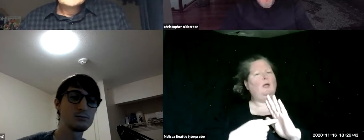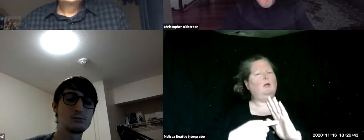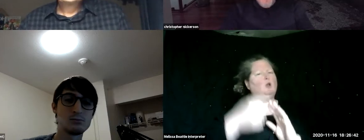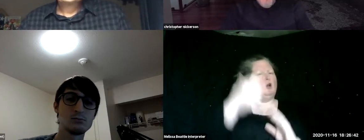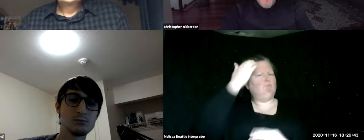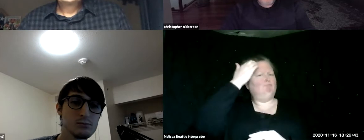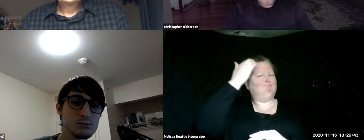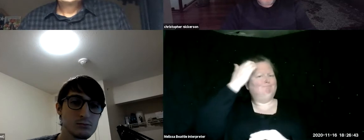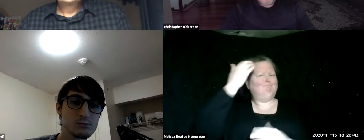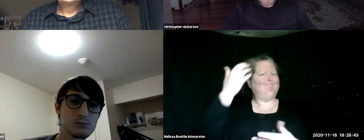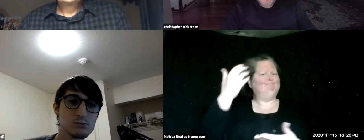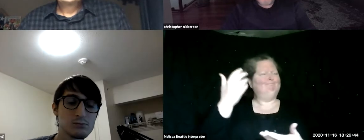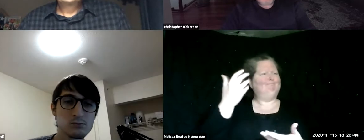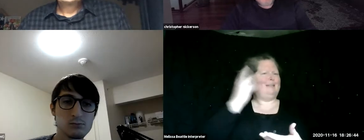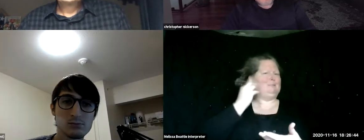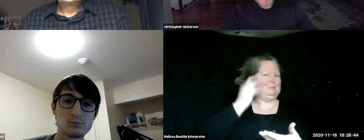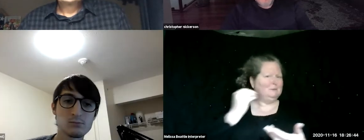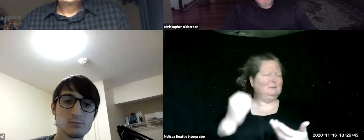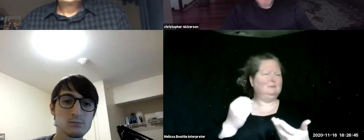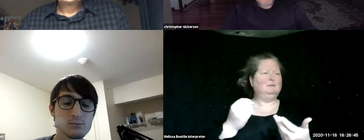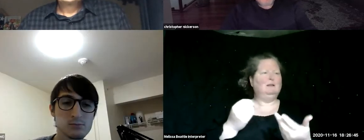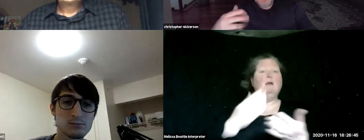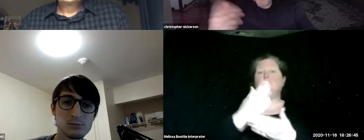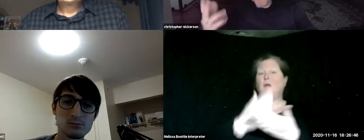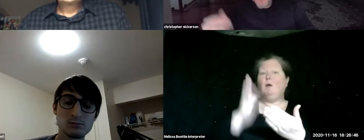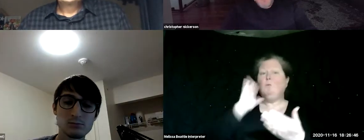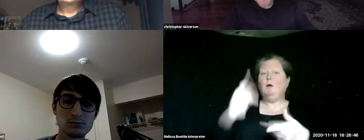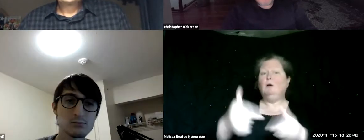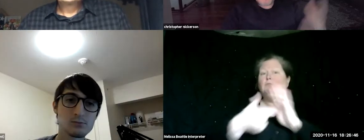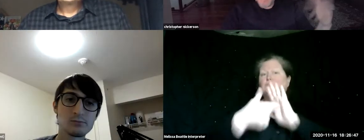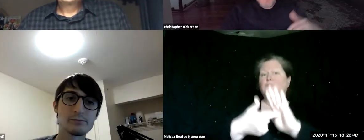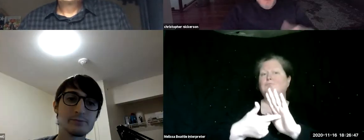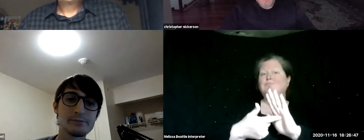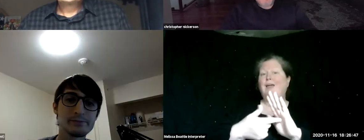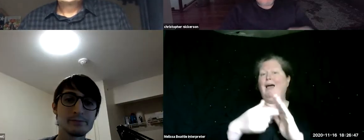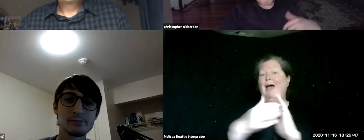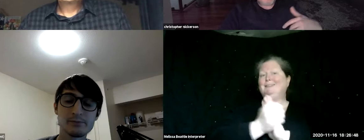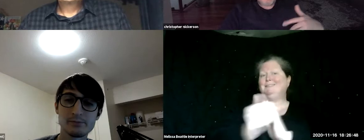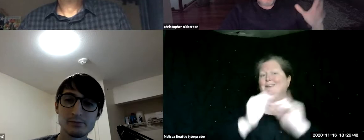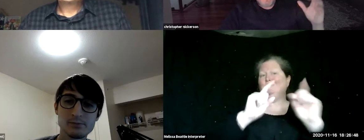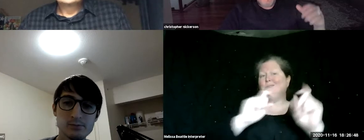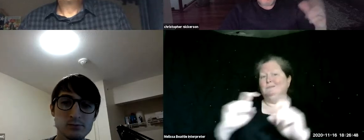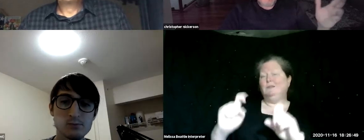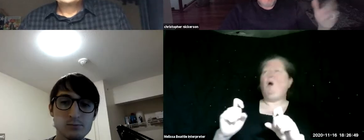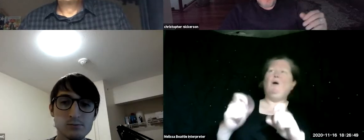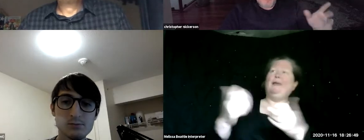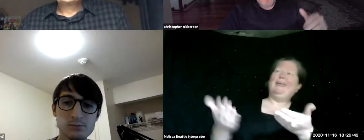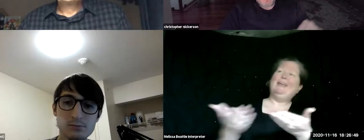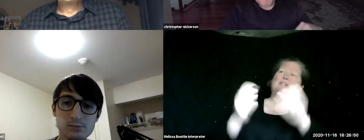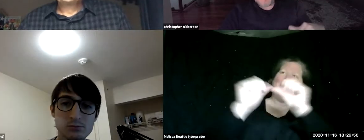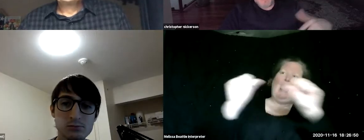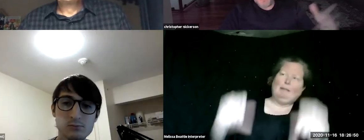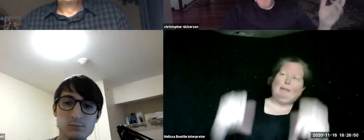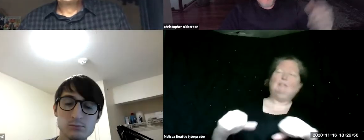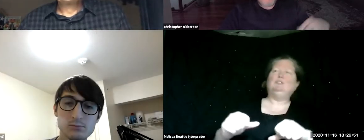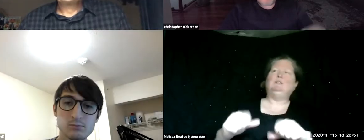there that will give you kind of a skills trial, right? They'll say, hey, here's an application, or here's a, you know, here's a network range or